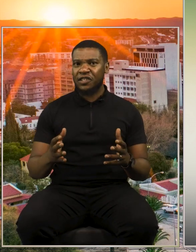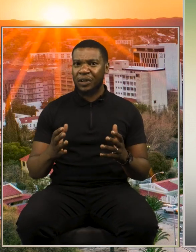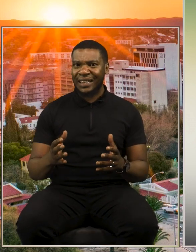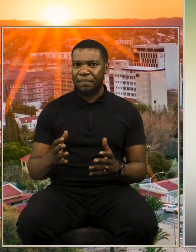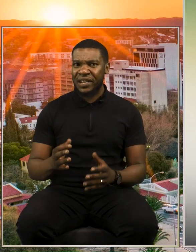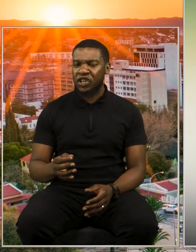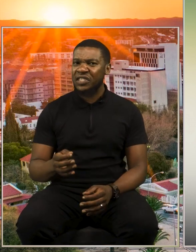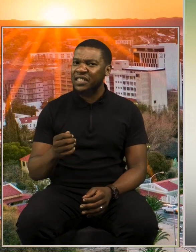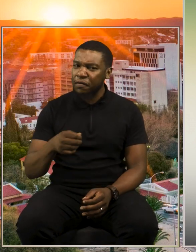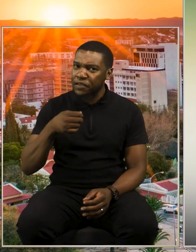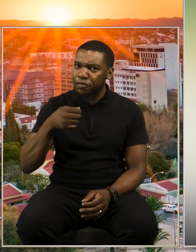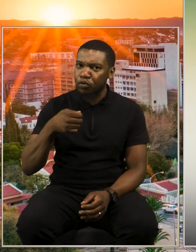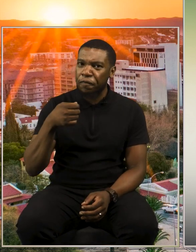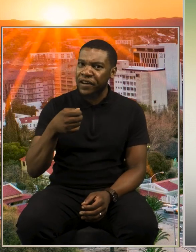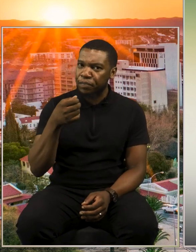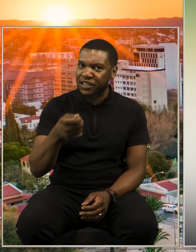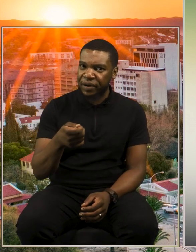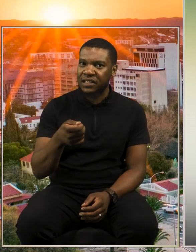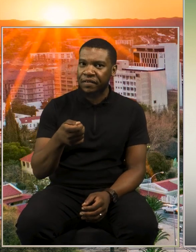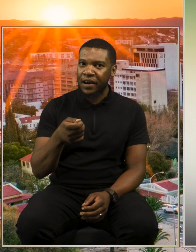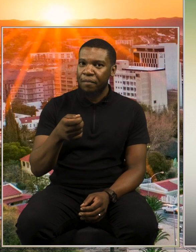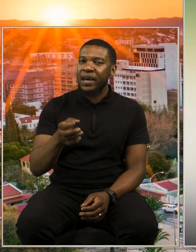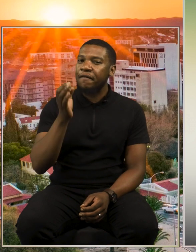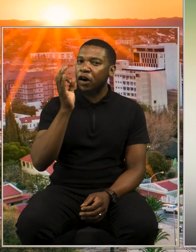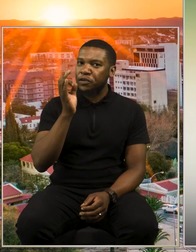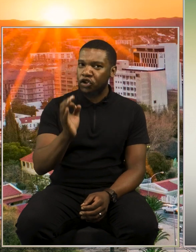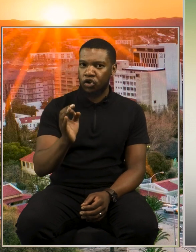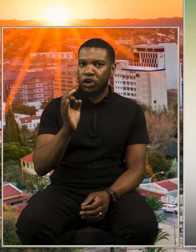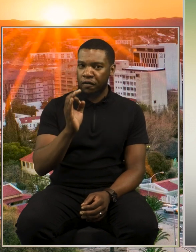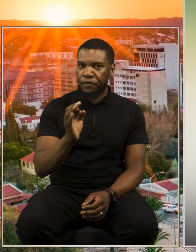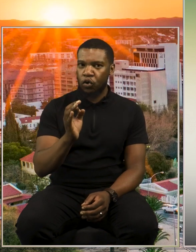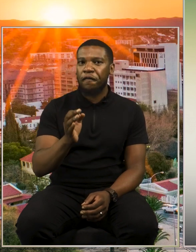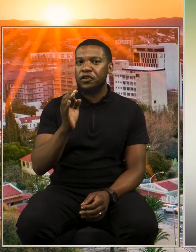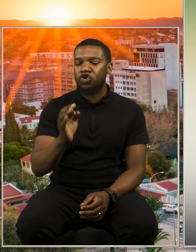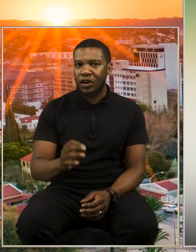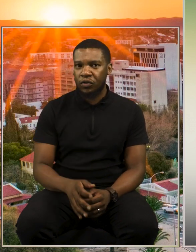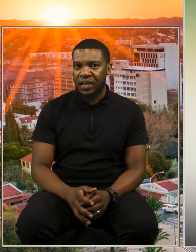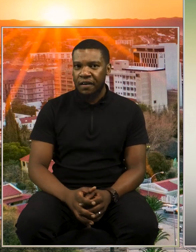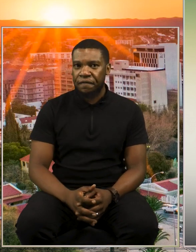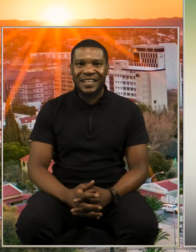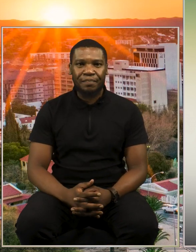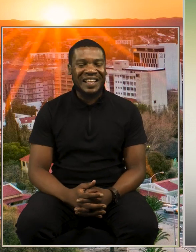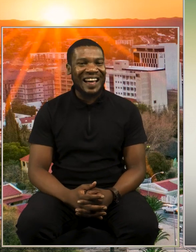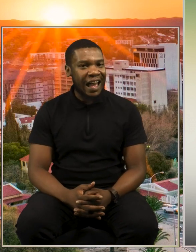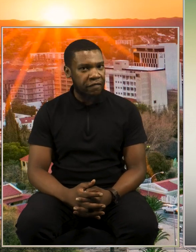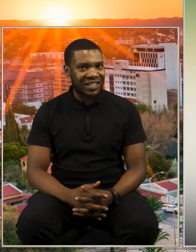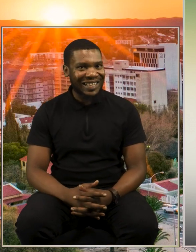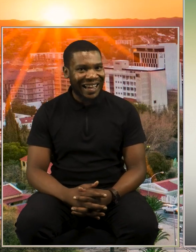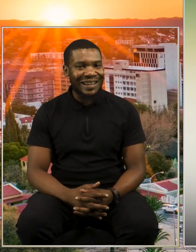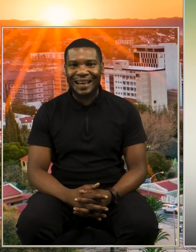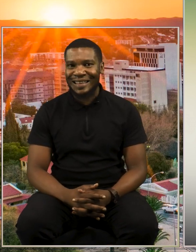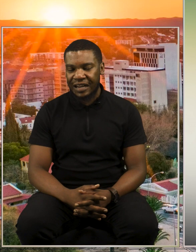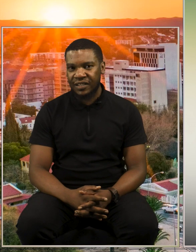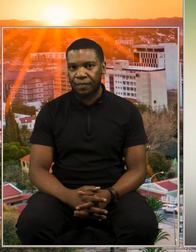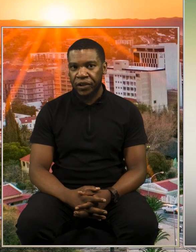far as to claim that her silver spoon-fed perspective may have obscured her view of the struggles faced by the average